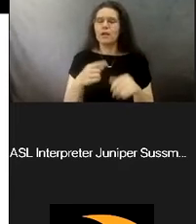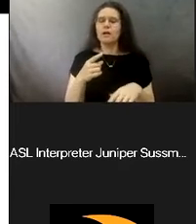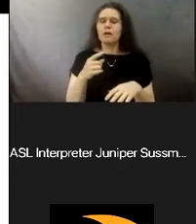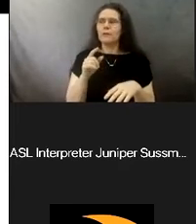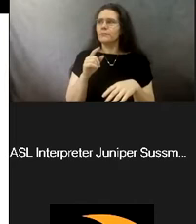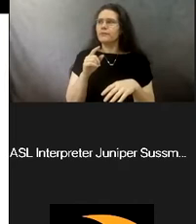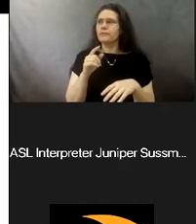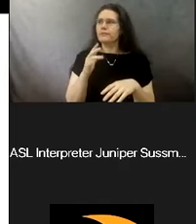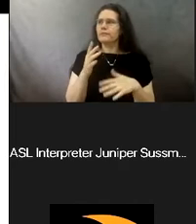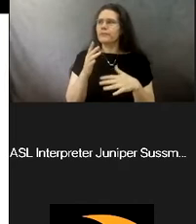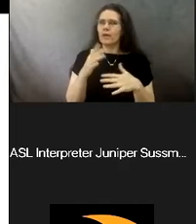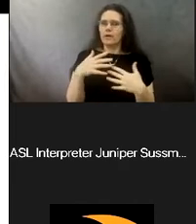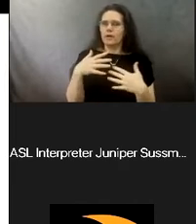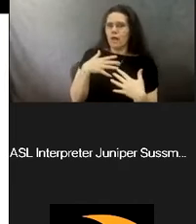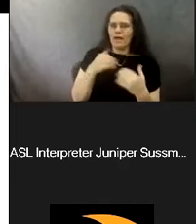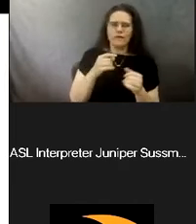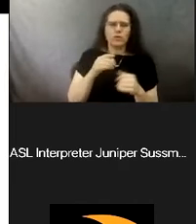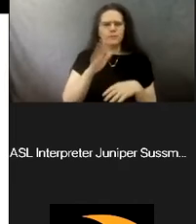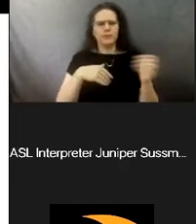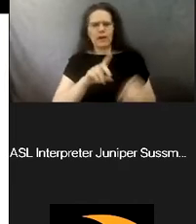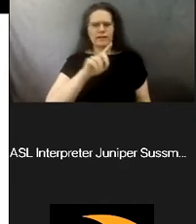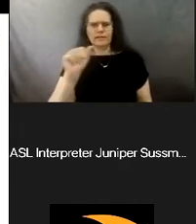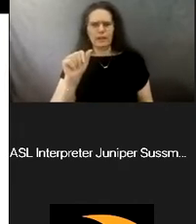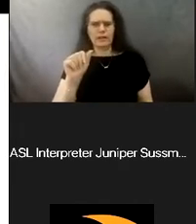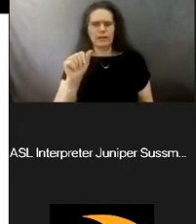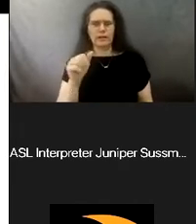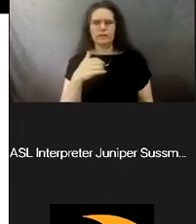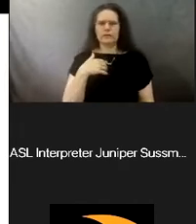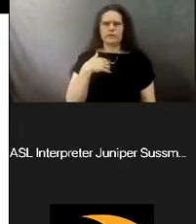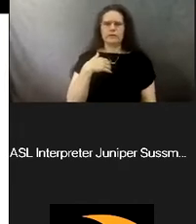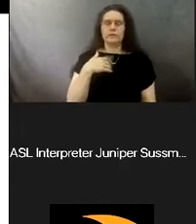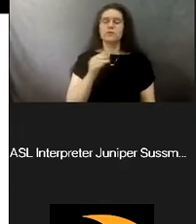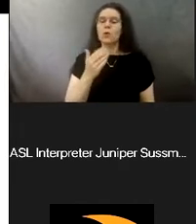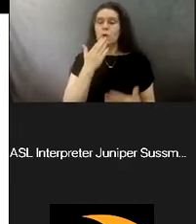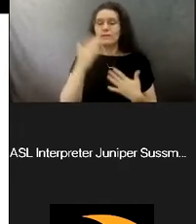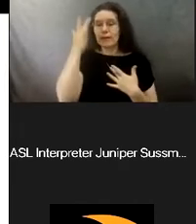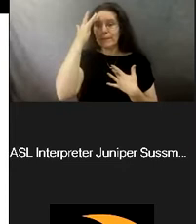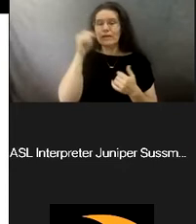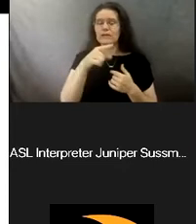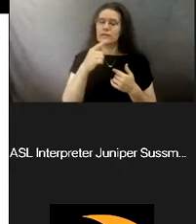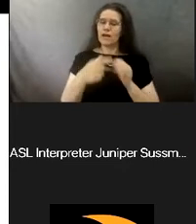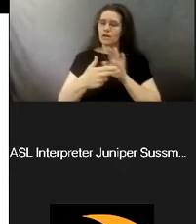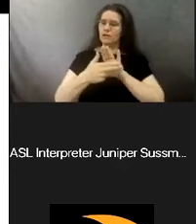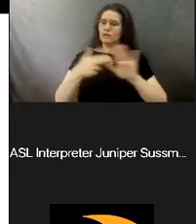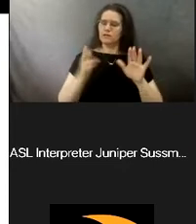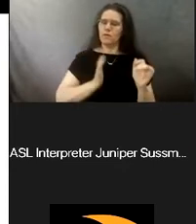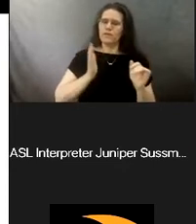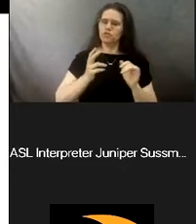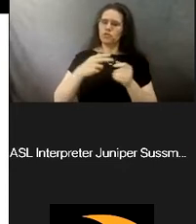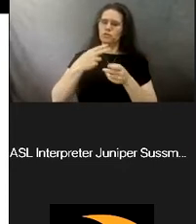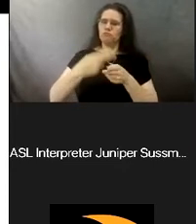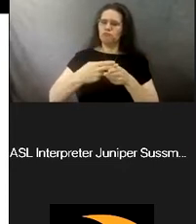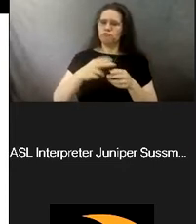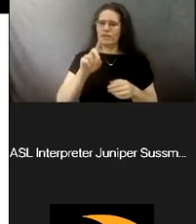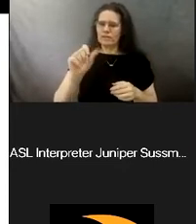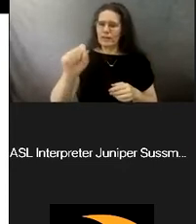like disability. So as Katie mentioned earlier, diabetes is recognized as a disability. Well, as somebody